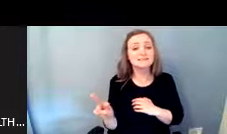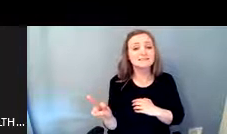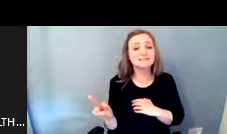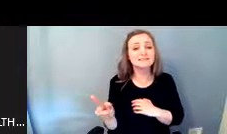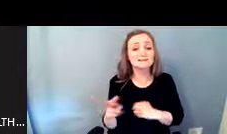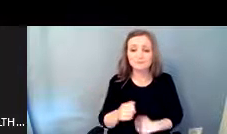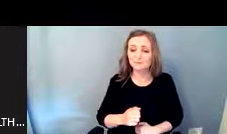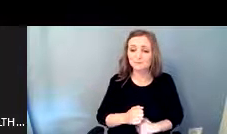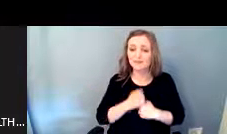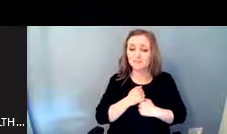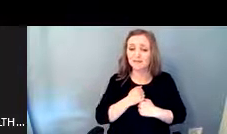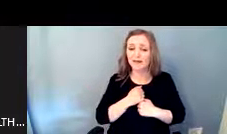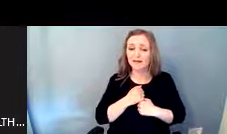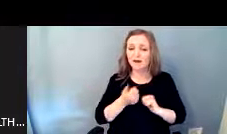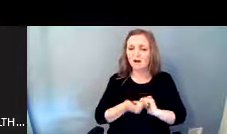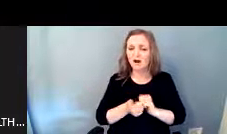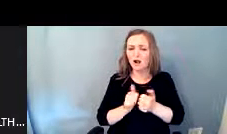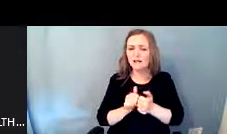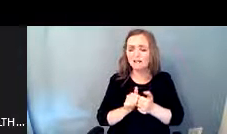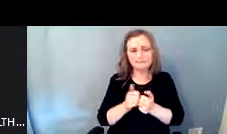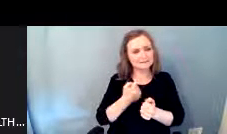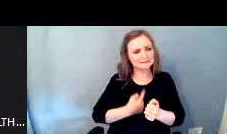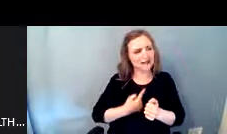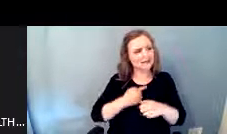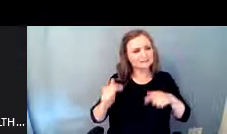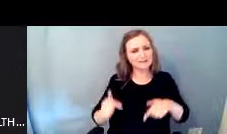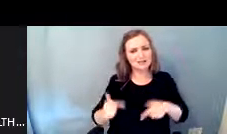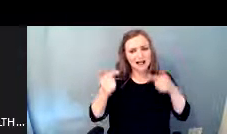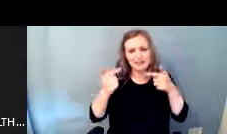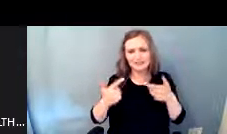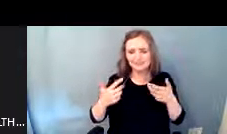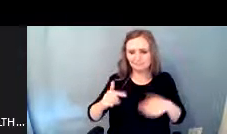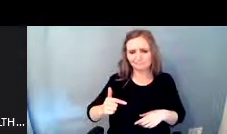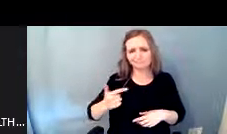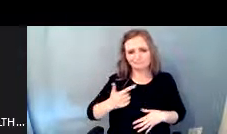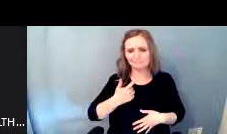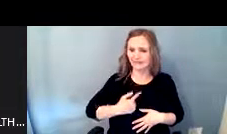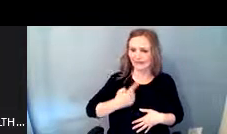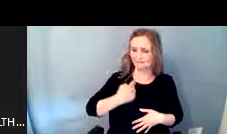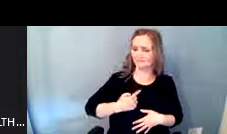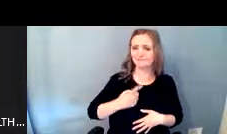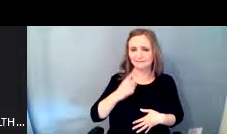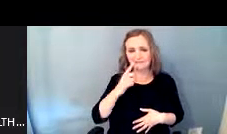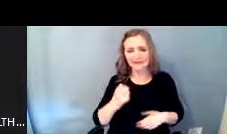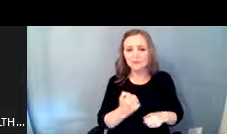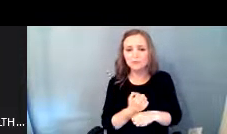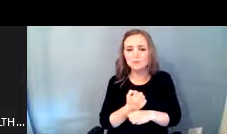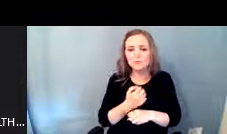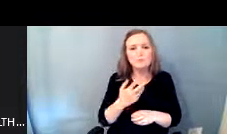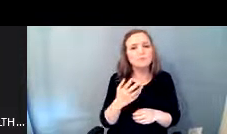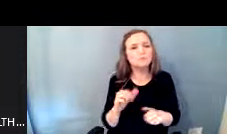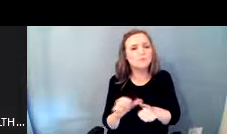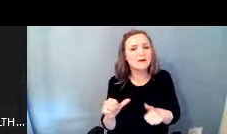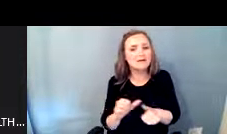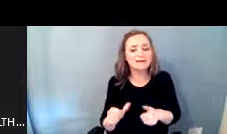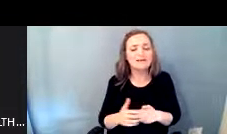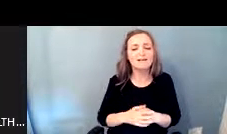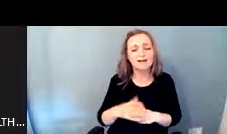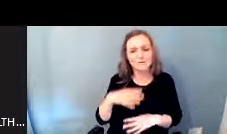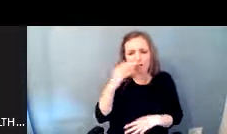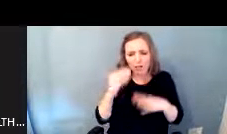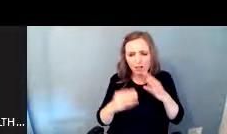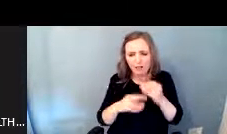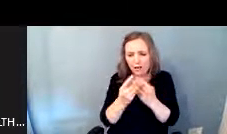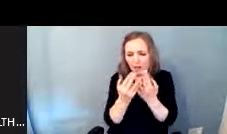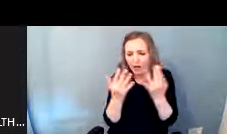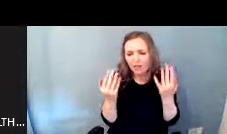much challenging themselves to do better. And we've learned so many lessons. And I think we've